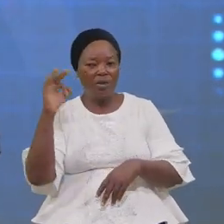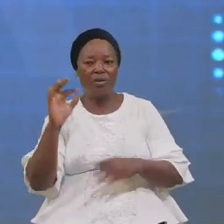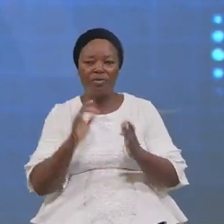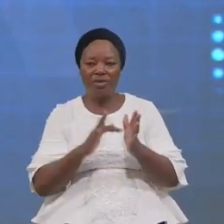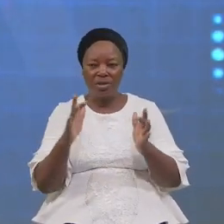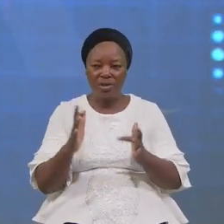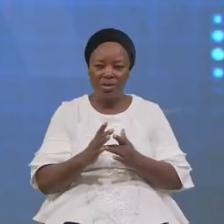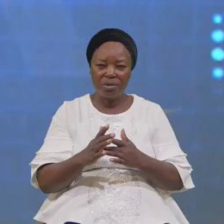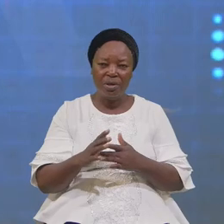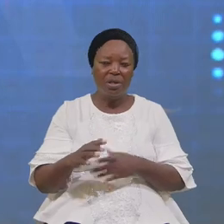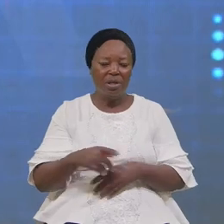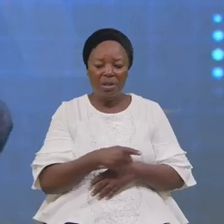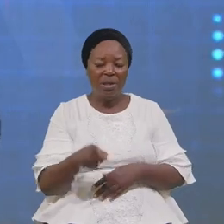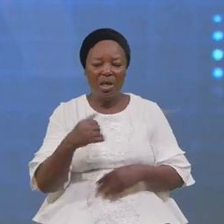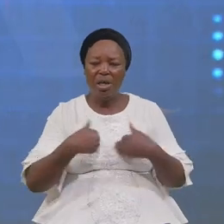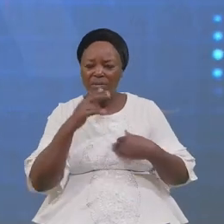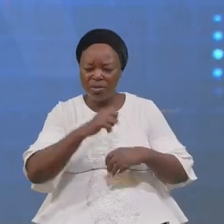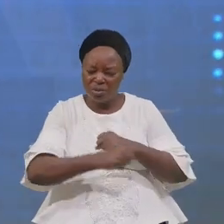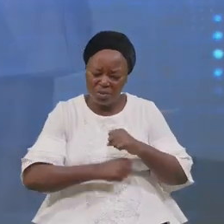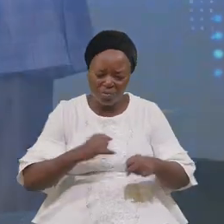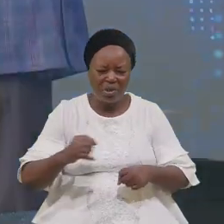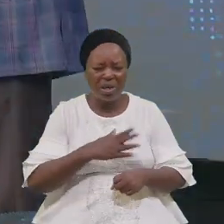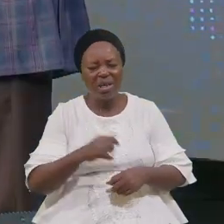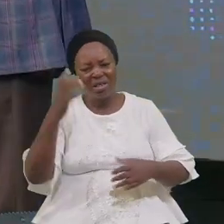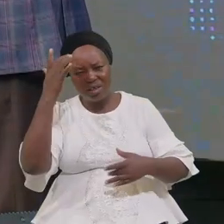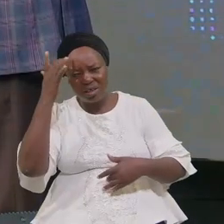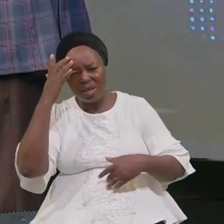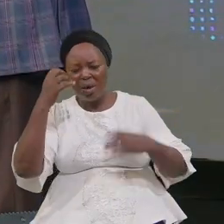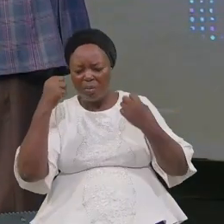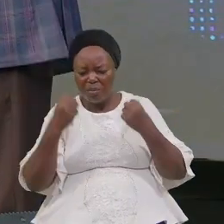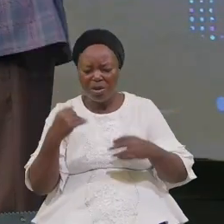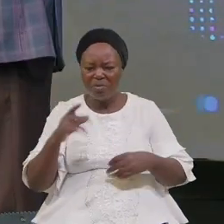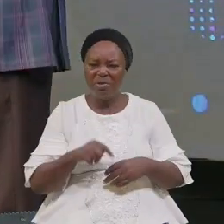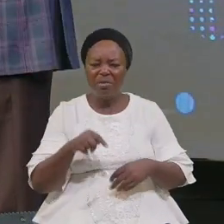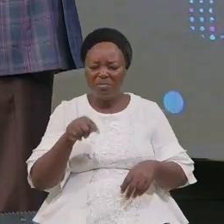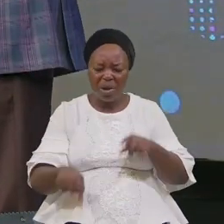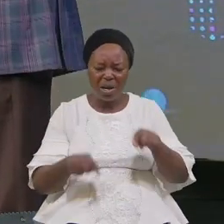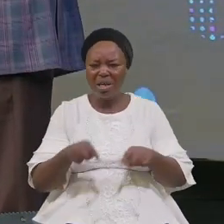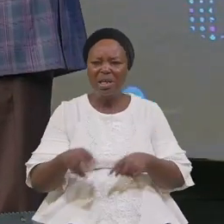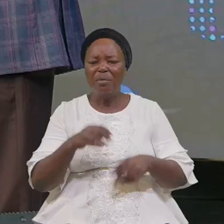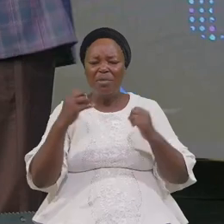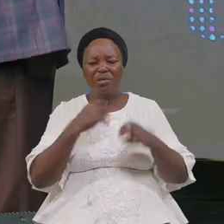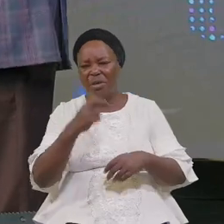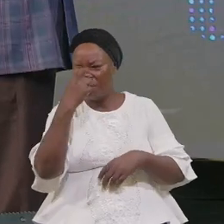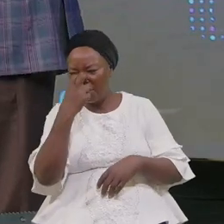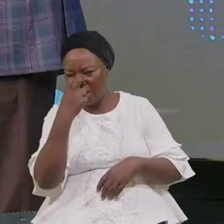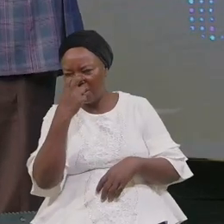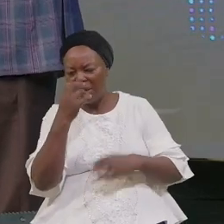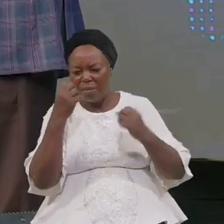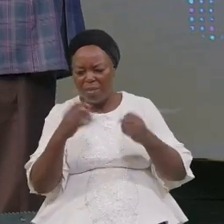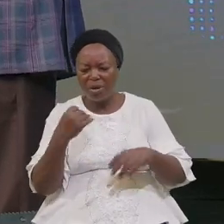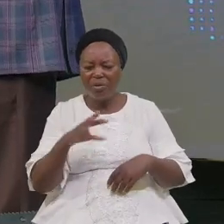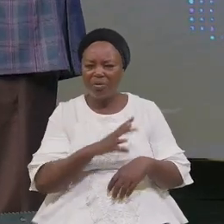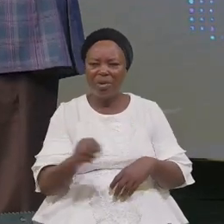been suffering, they've been sick, many of them paralyzed, many of them blind, many of them